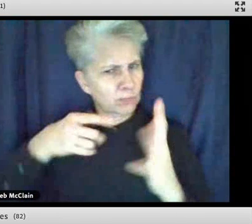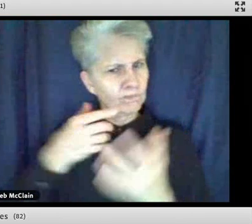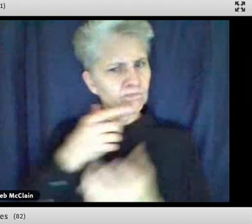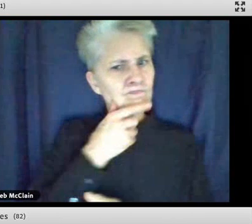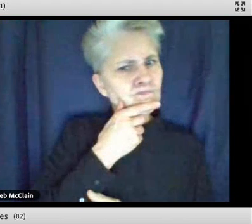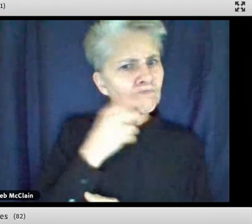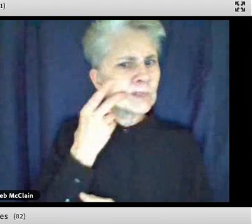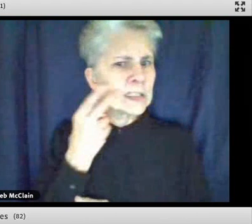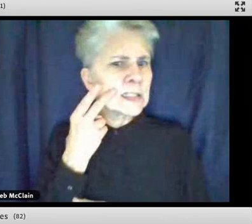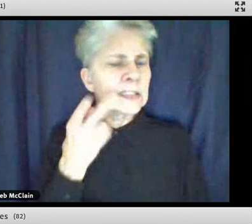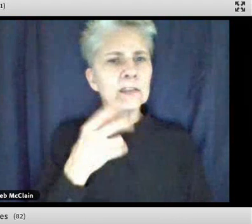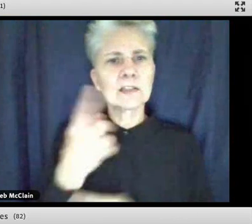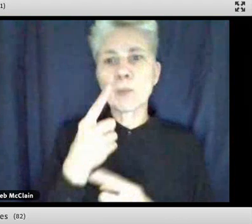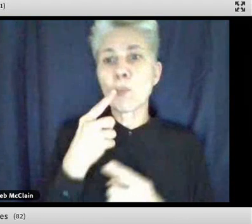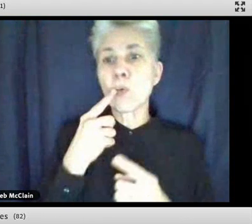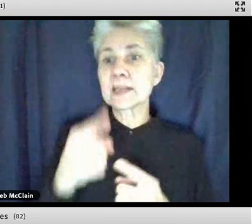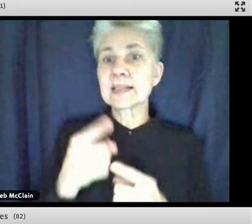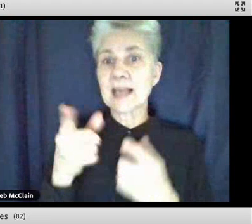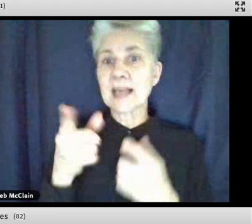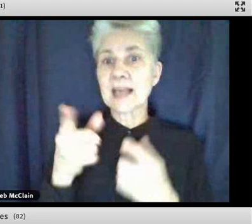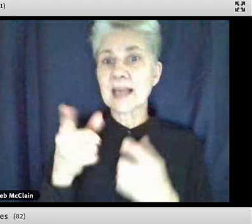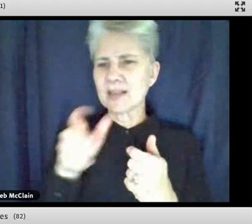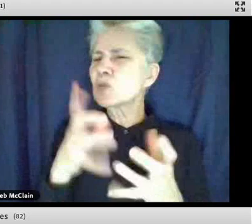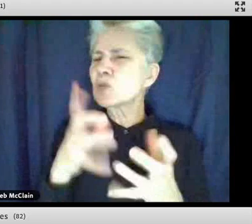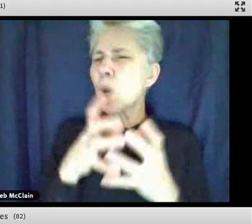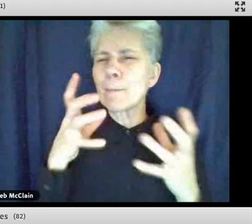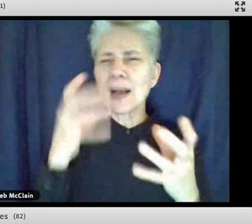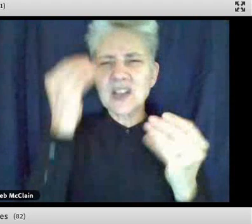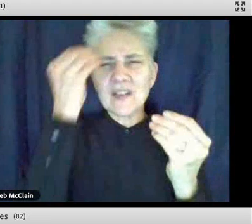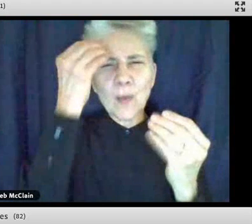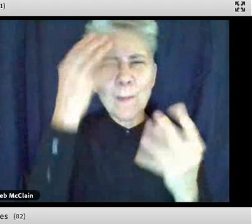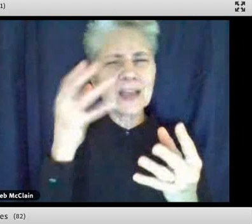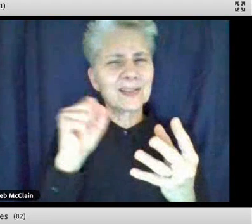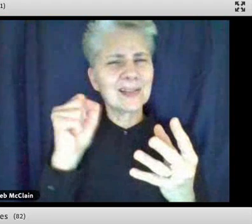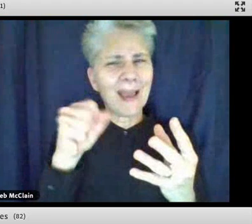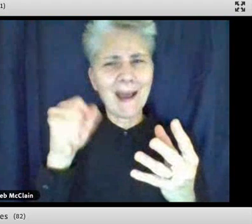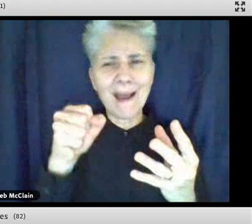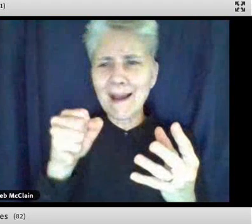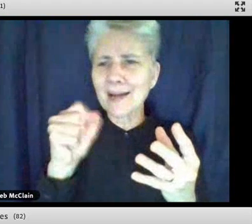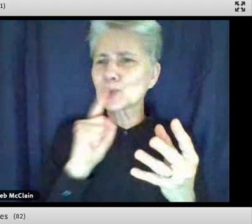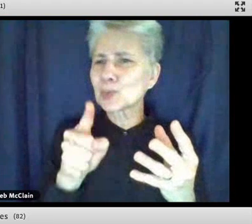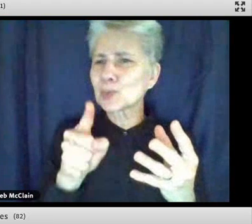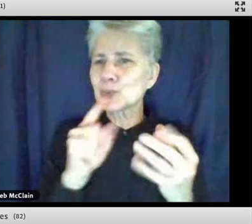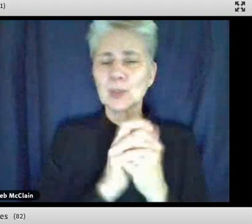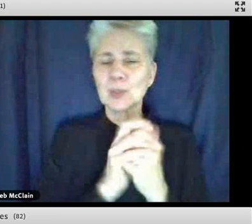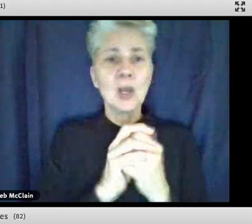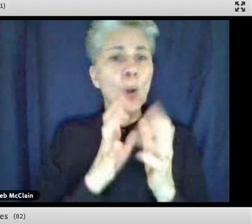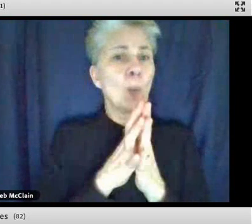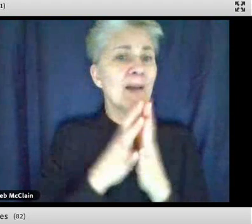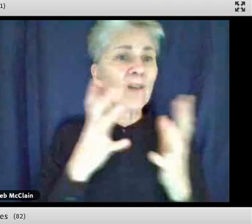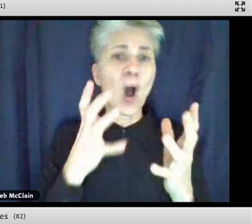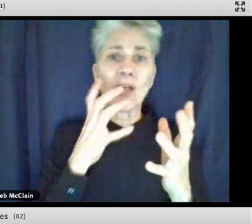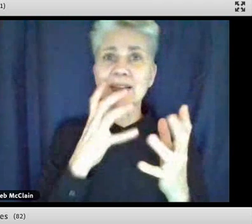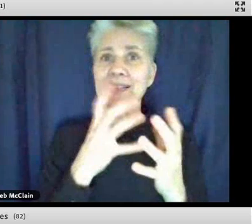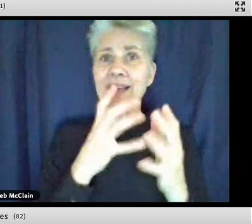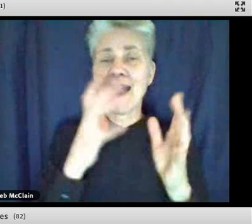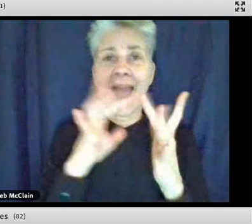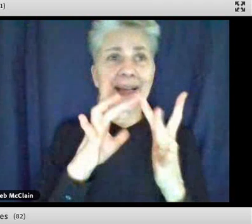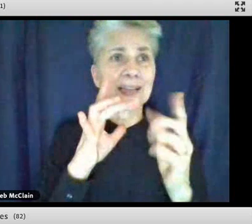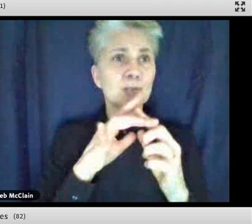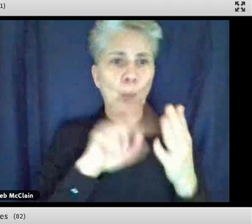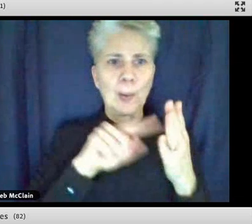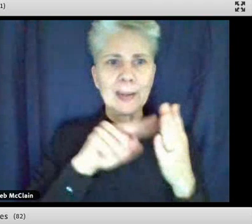So somebody says vast amounts of research. Yeah, there's so much information coming out. We have all these access to things like research guides, to